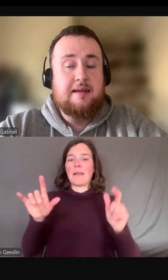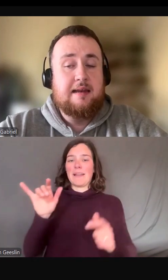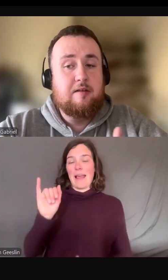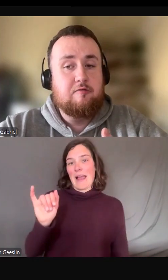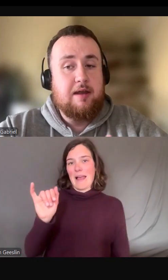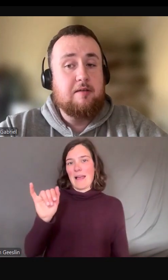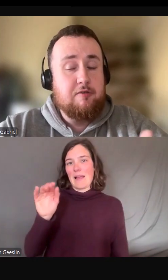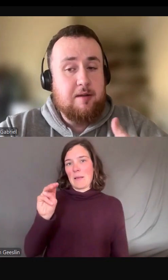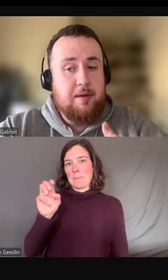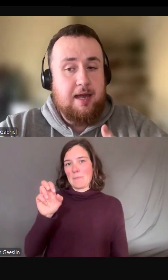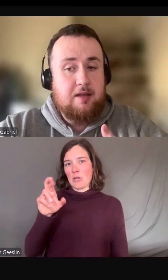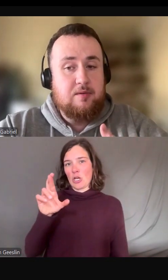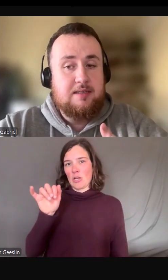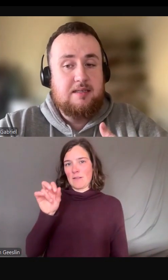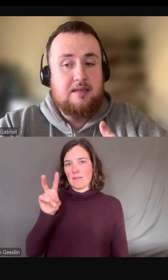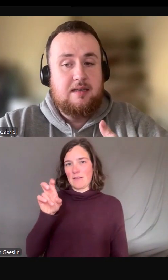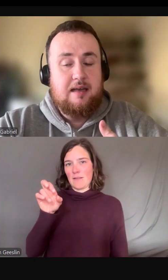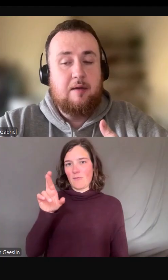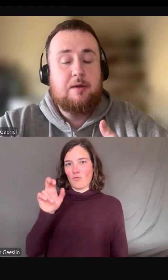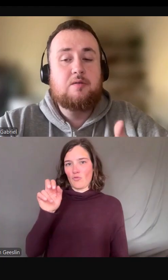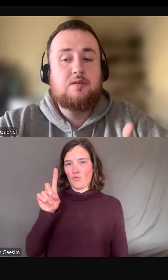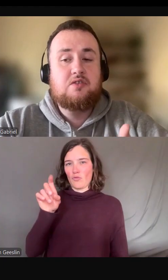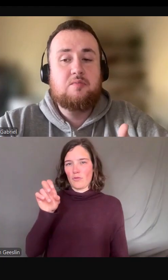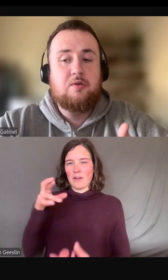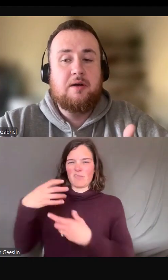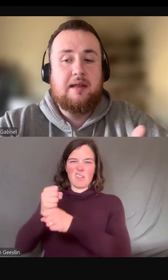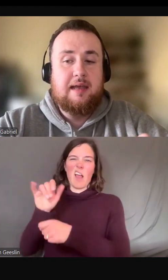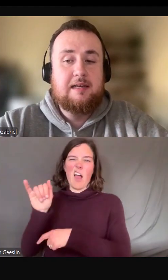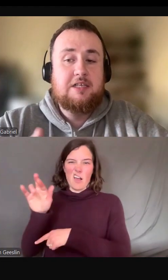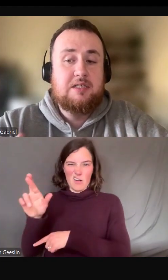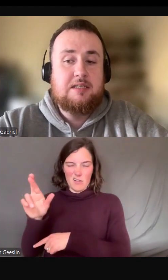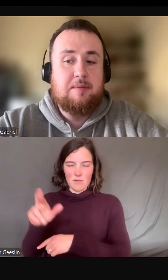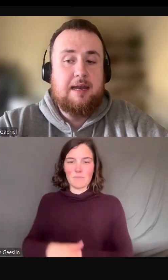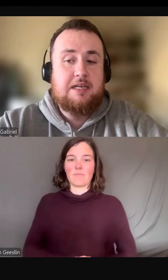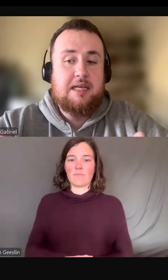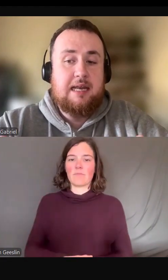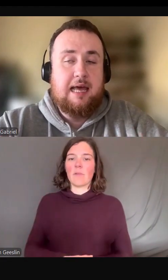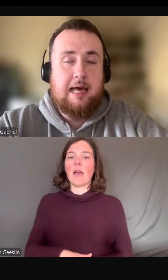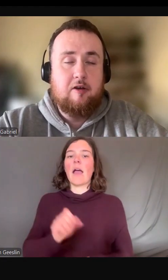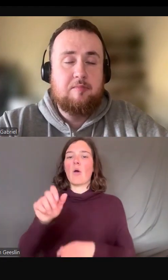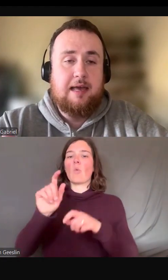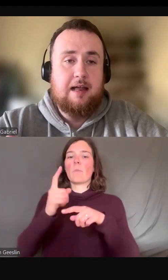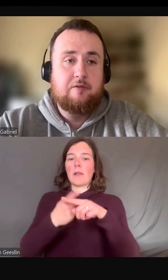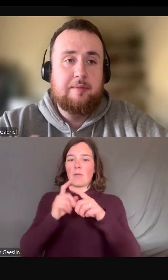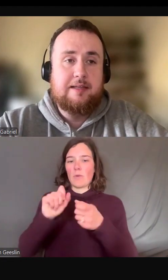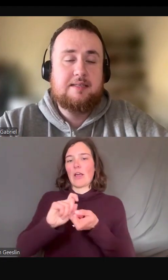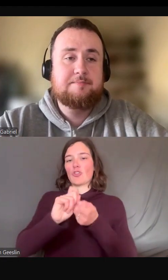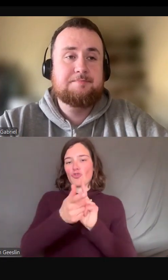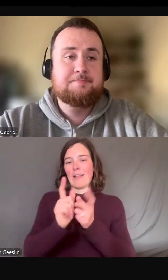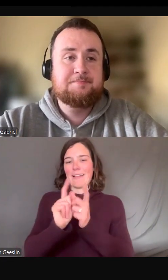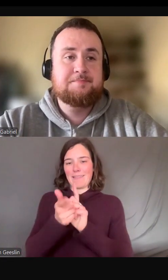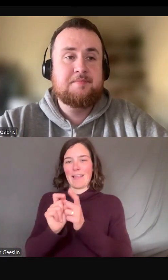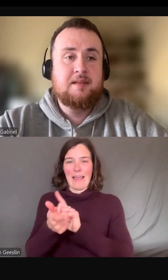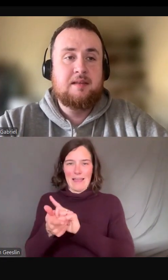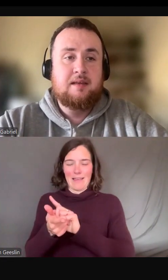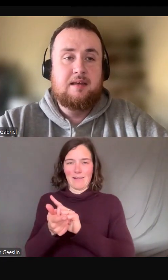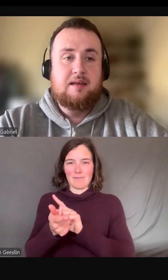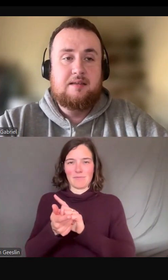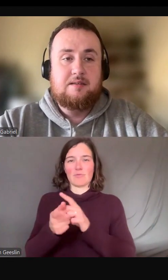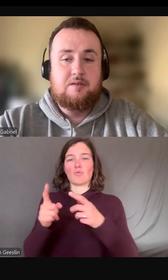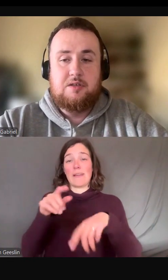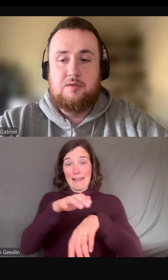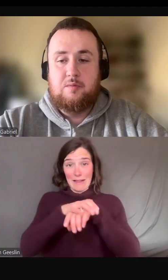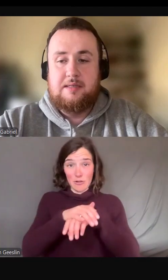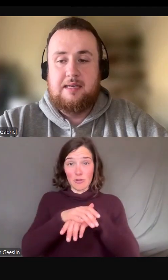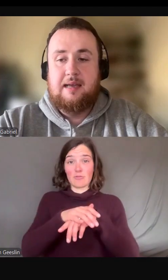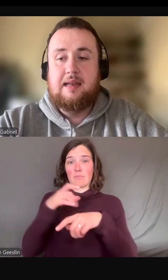it, read it back to us, and we also support English, Spanish, and Arabic alphabets.